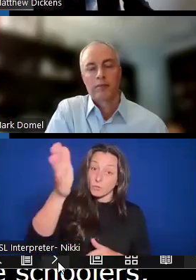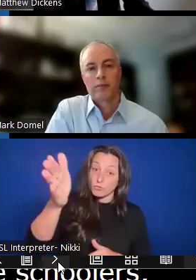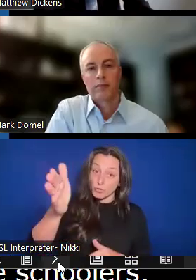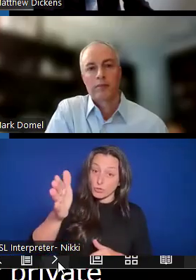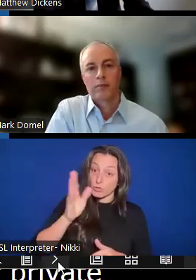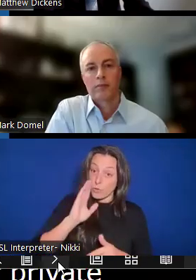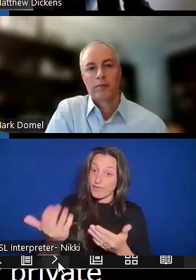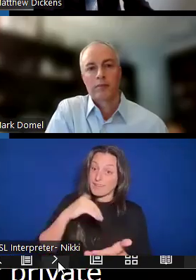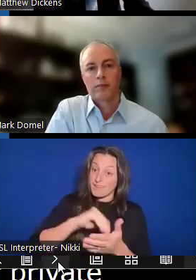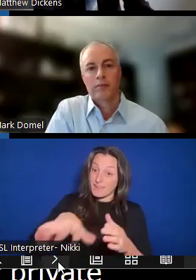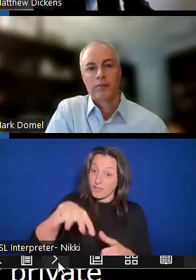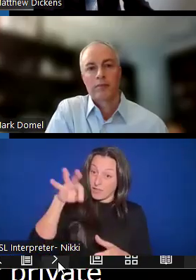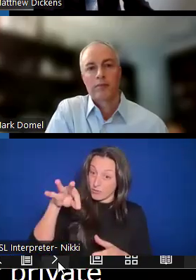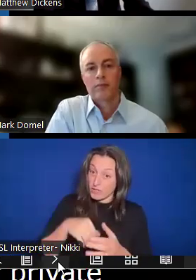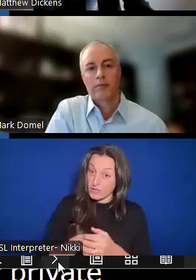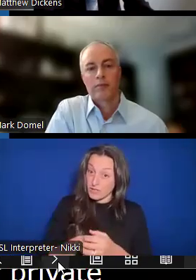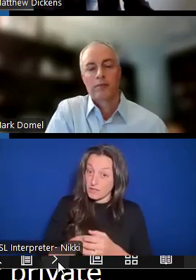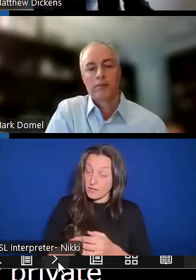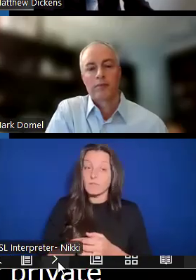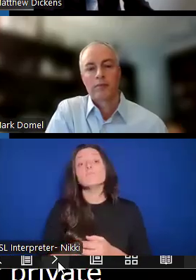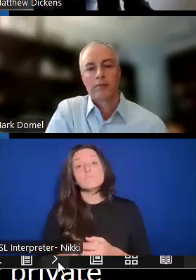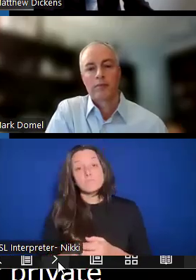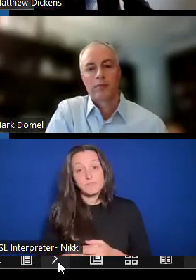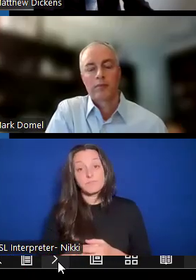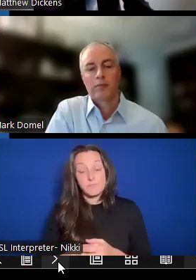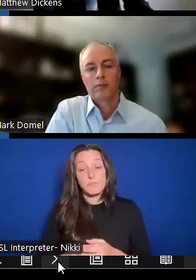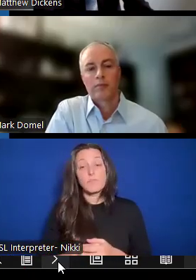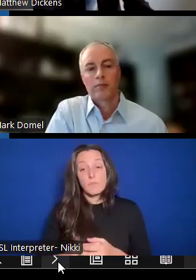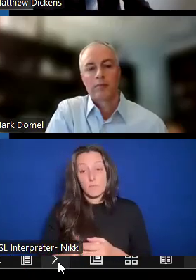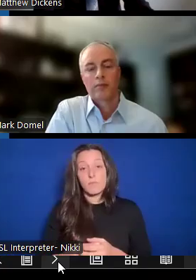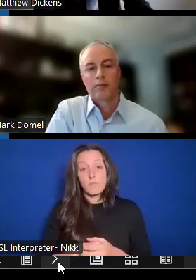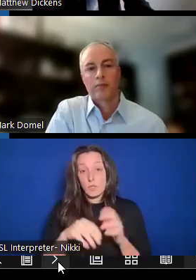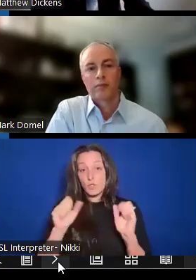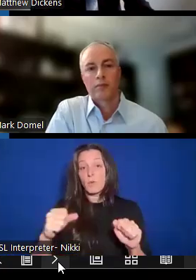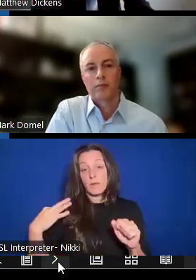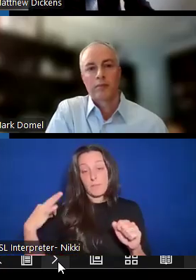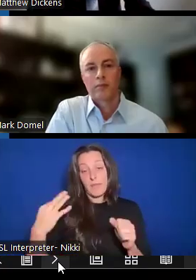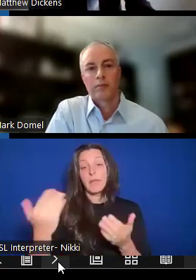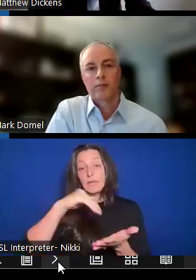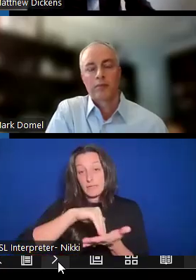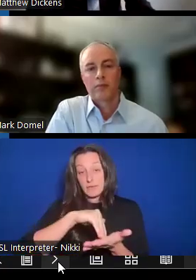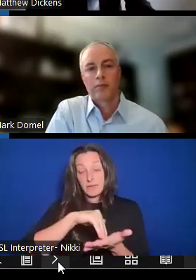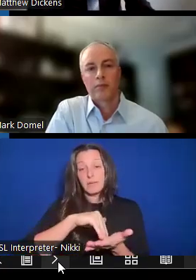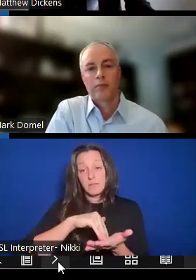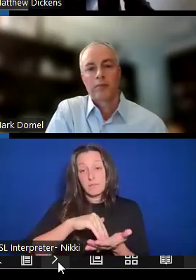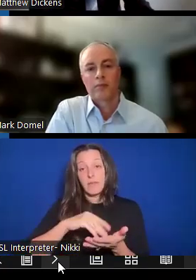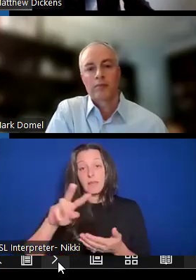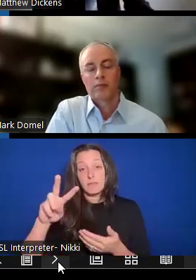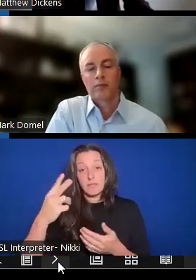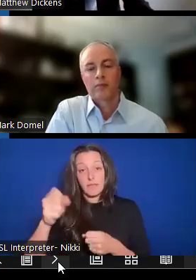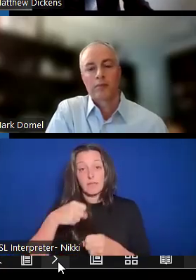years? You will have the opportunity to reapply in the second year, and you will